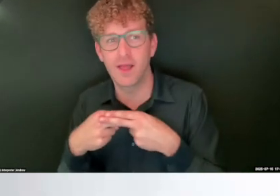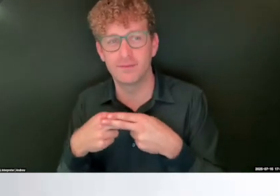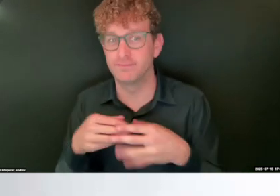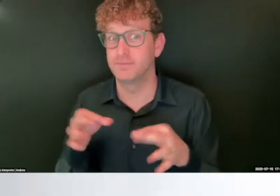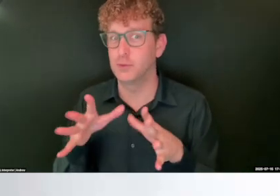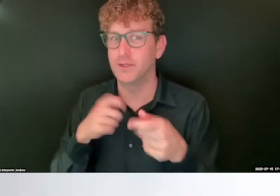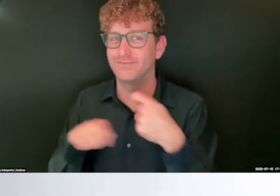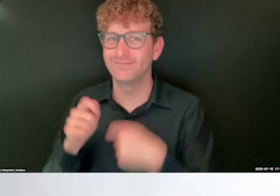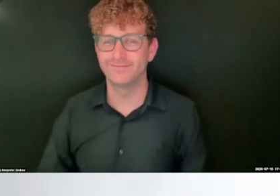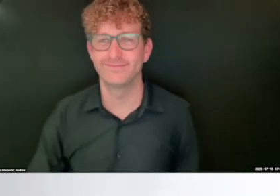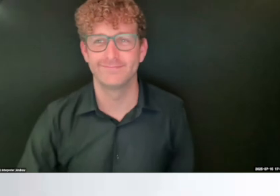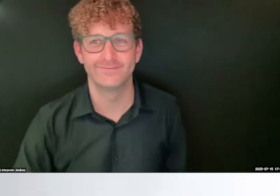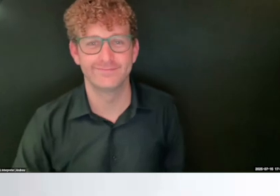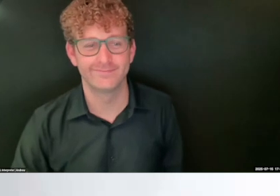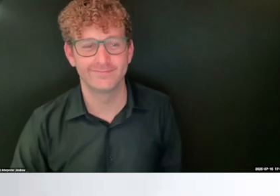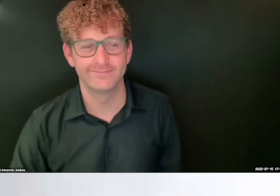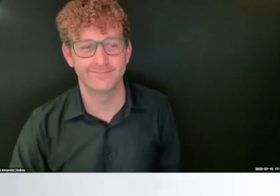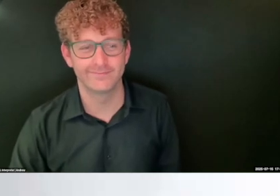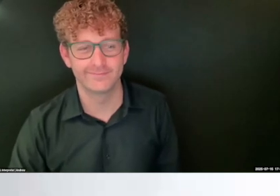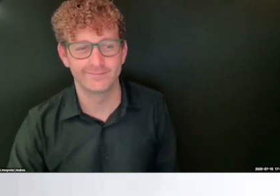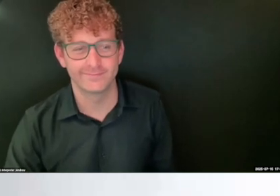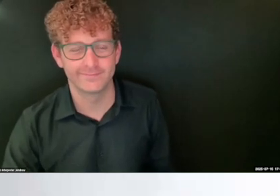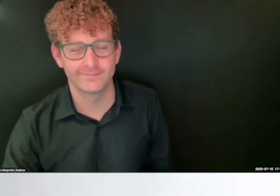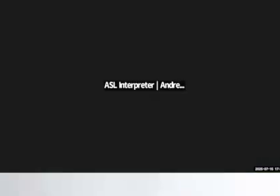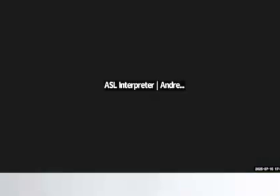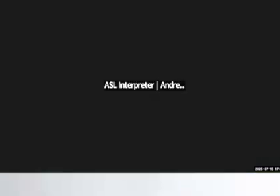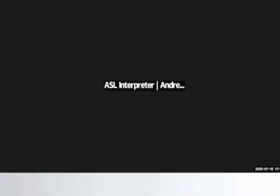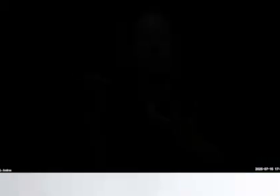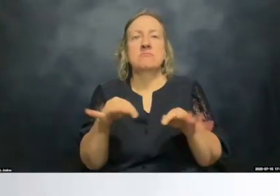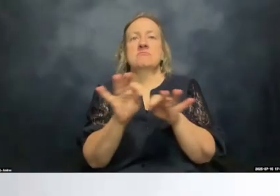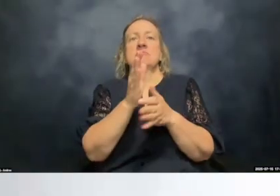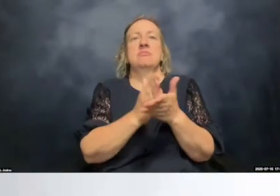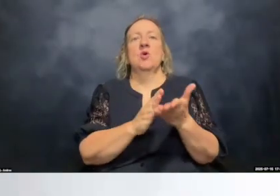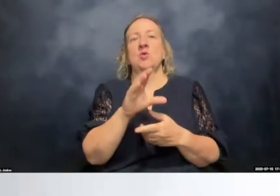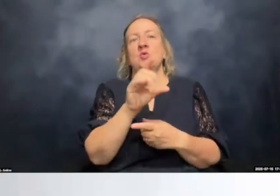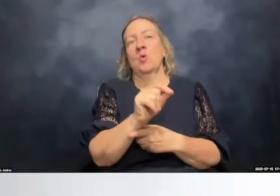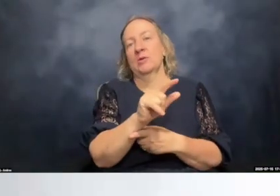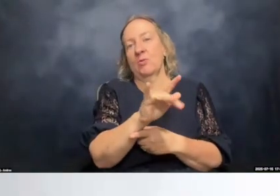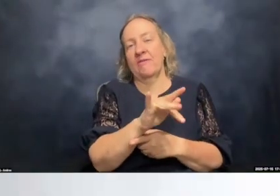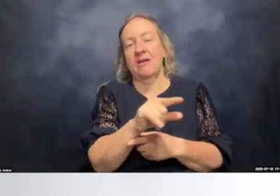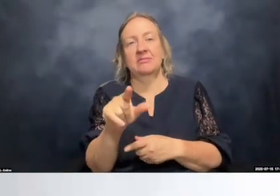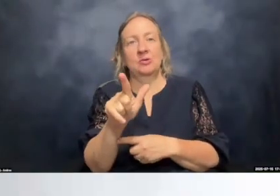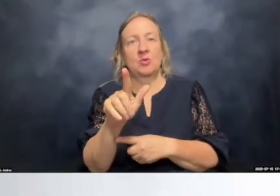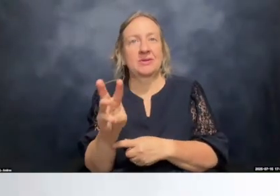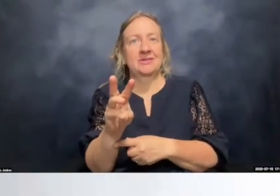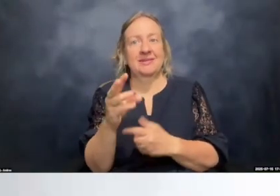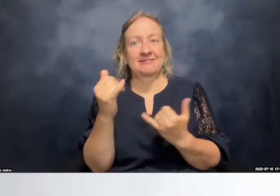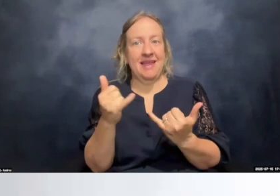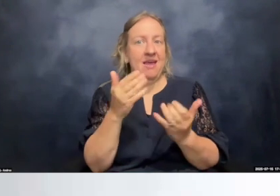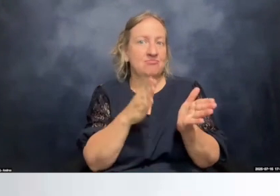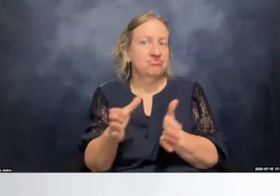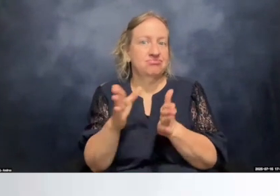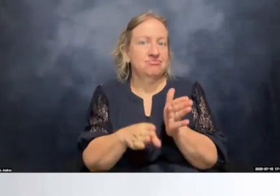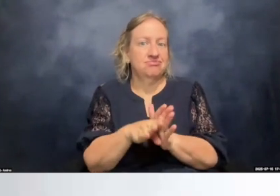We'd also like to share an update on a key part of the 2025 to 26 funding plan currently in development,